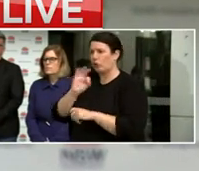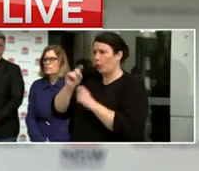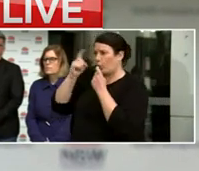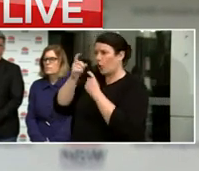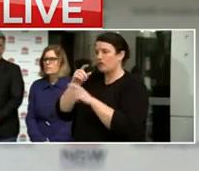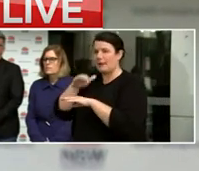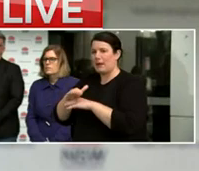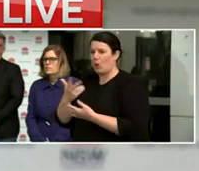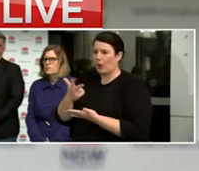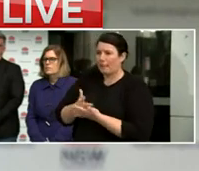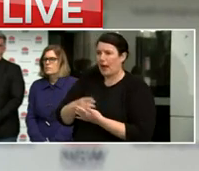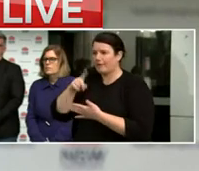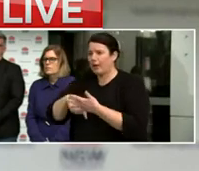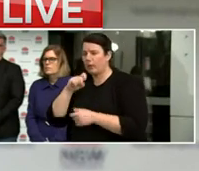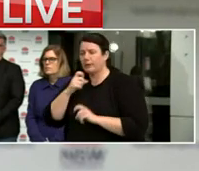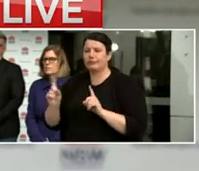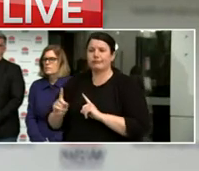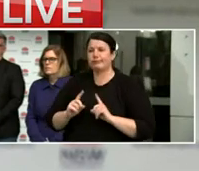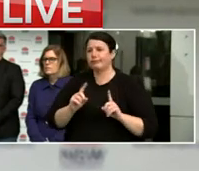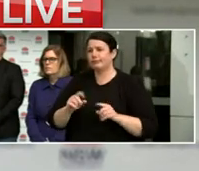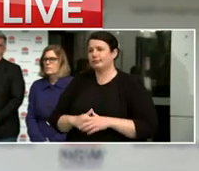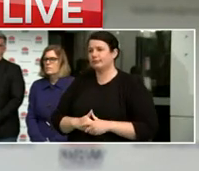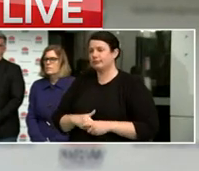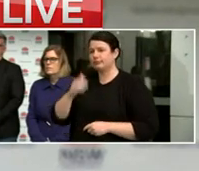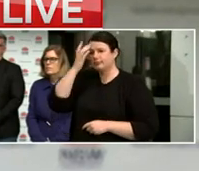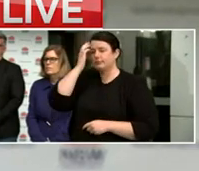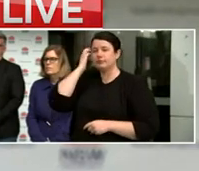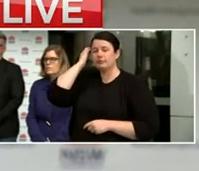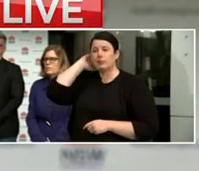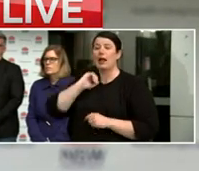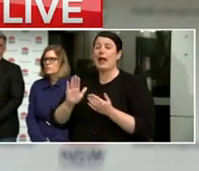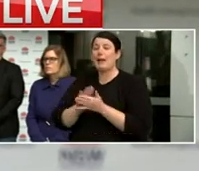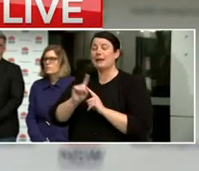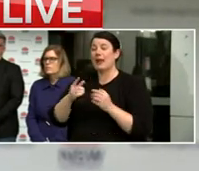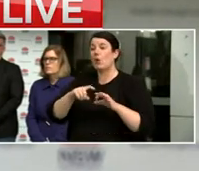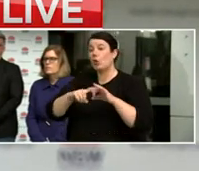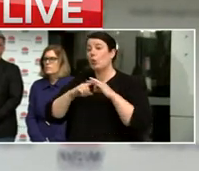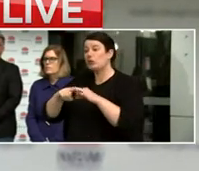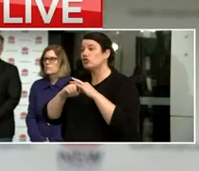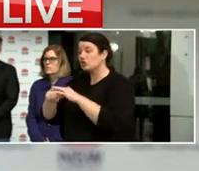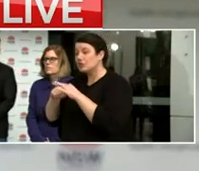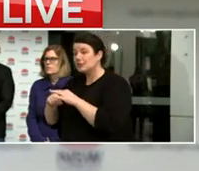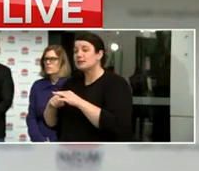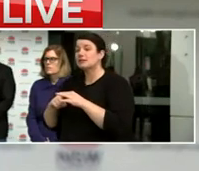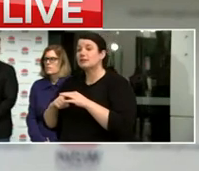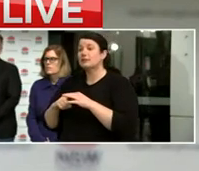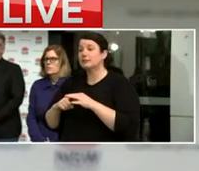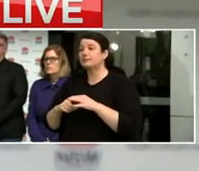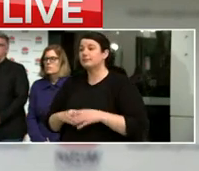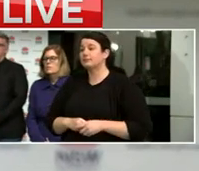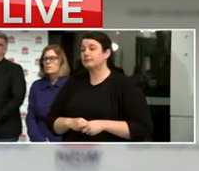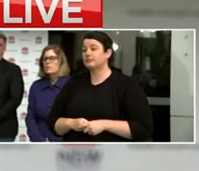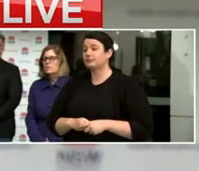the consequences of where their vehicle is. Now, happy to take questions, and you can address questions to any one of the folks who are here